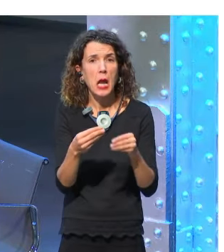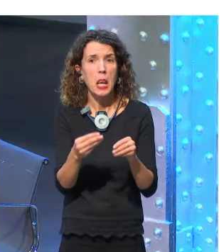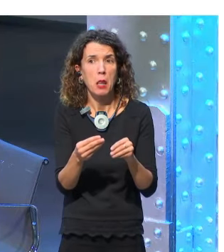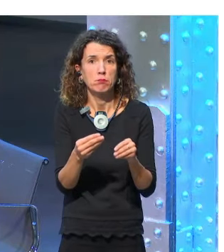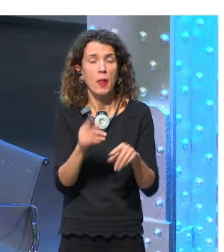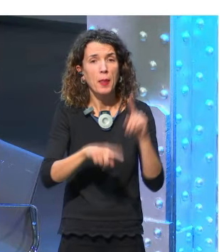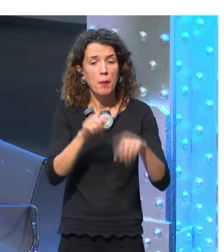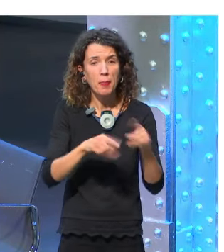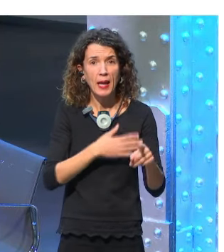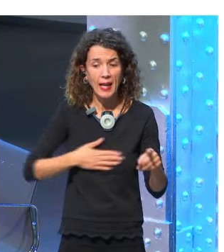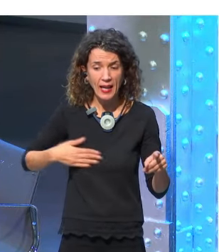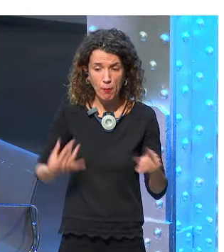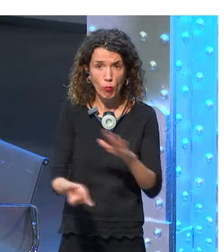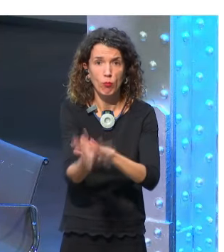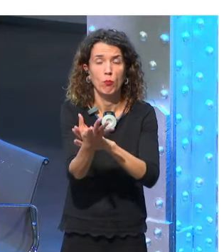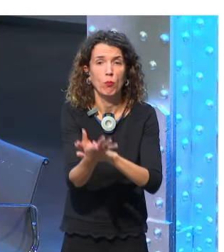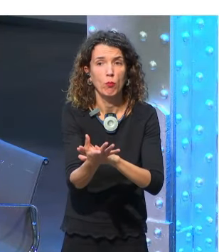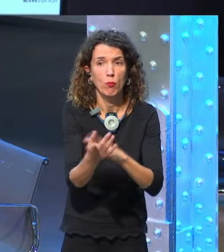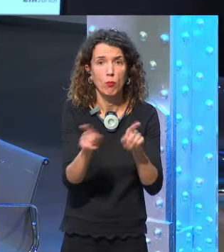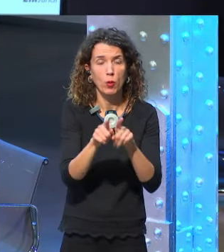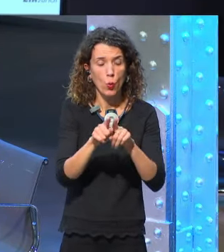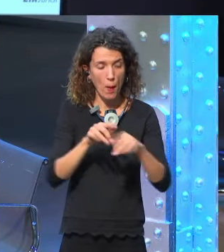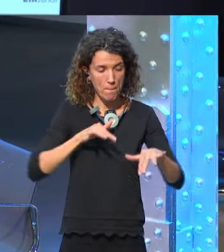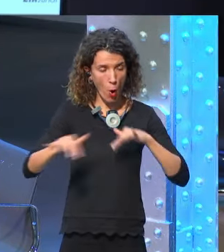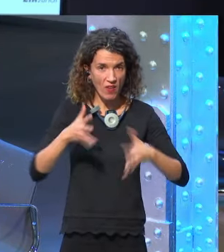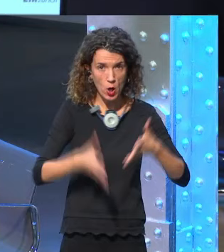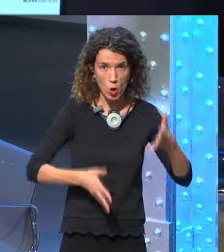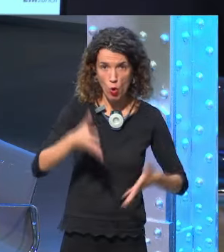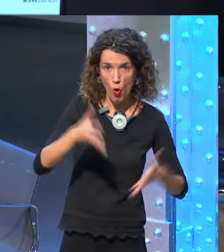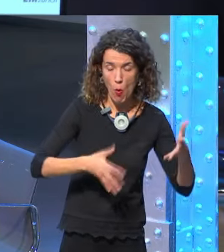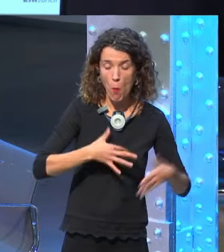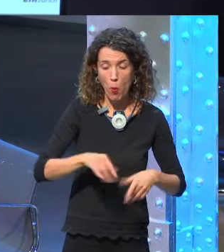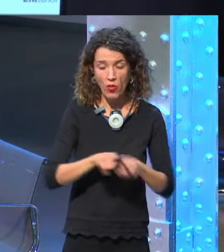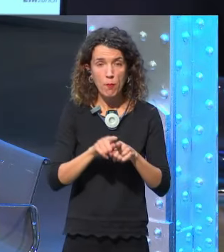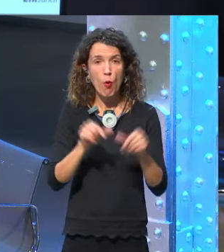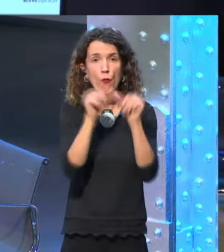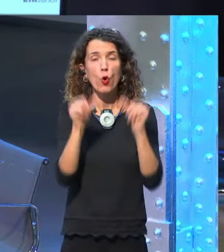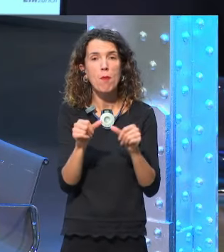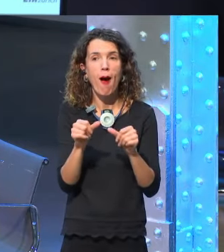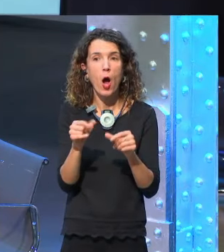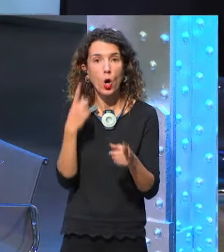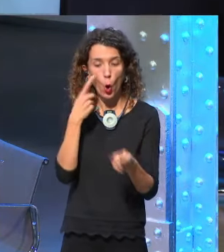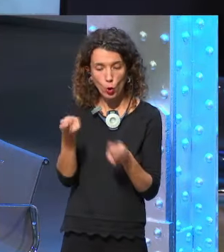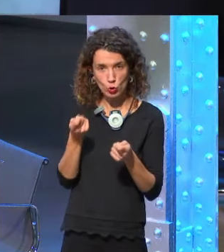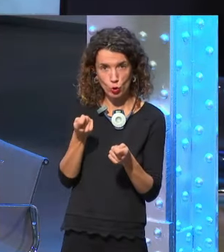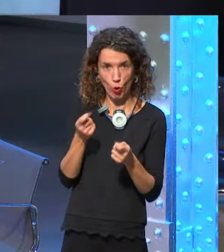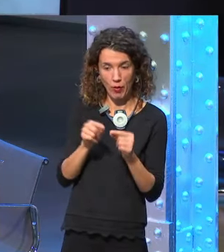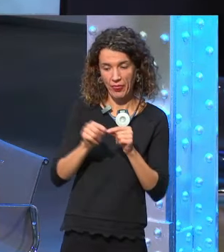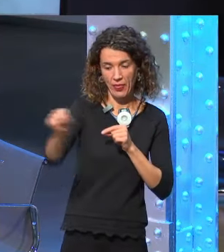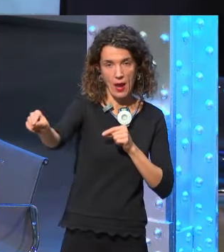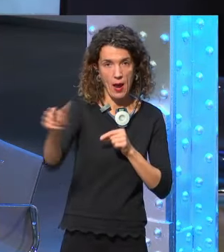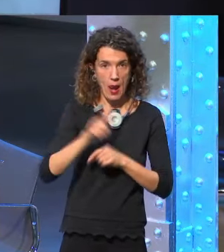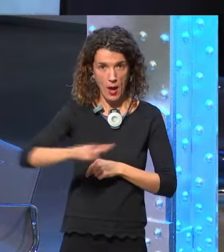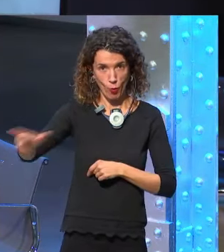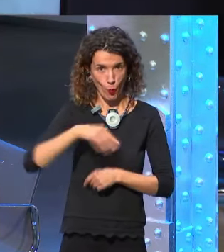of moving robots with materials, maybe we just bring the material remotely. That was a bit of a crazy idea, but we tried it out,